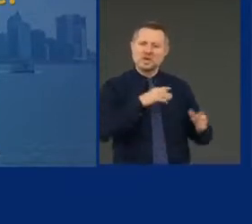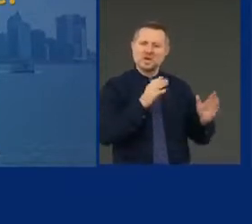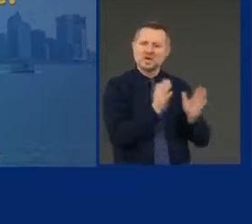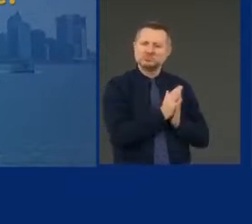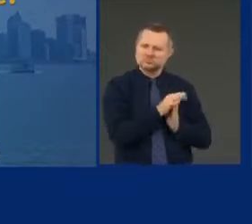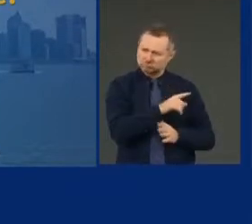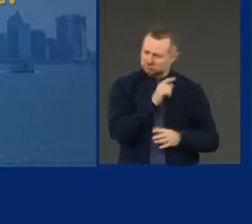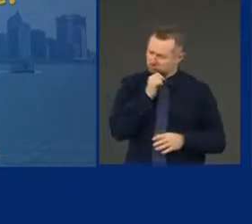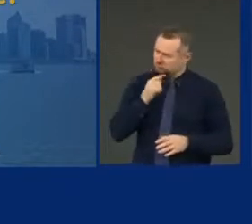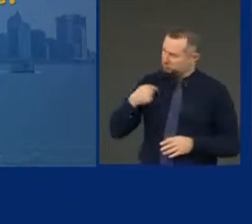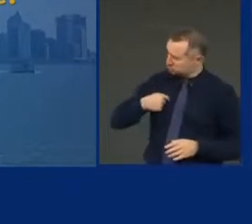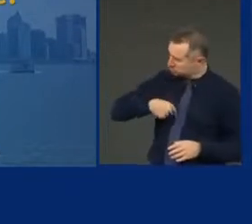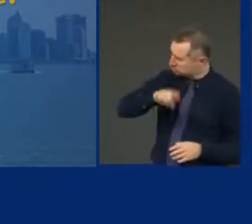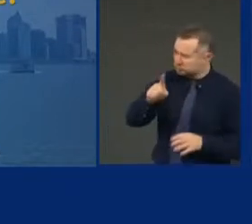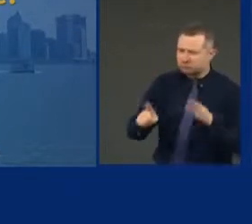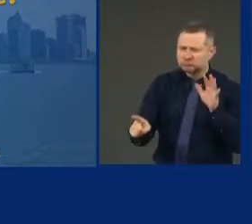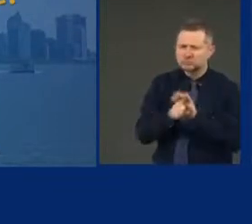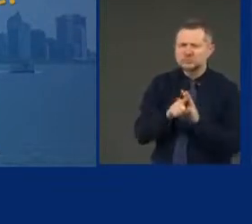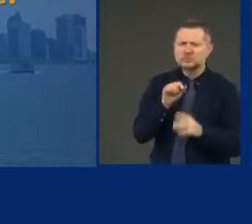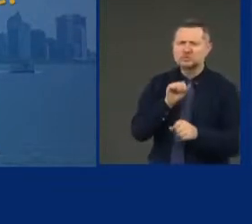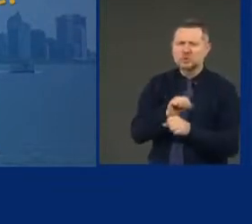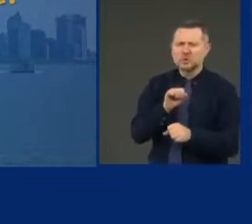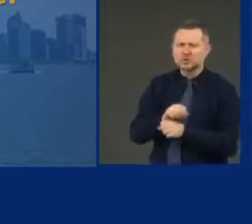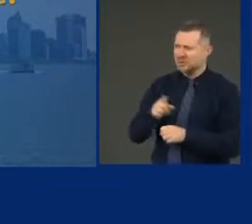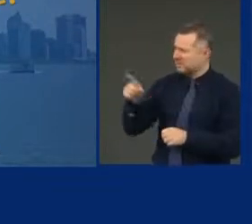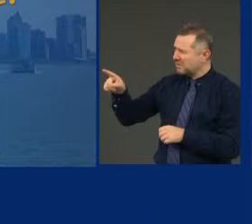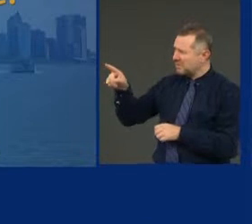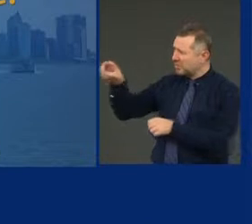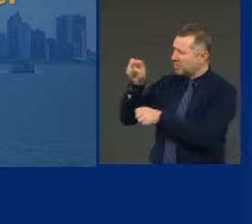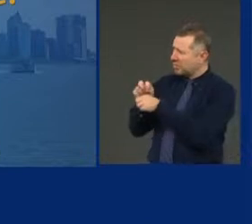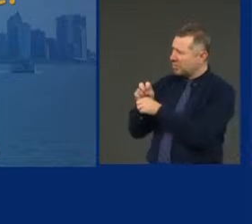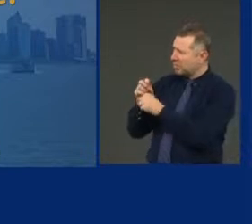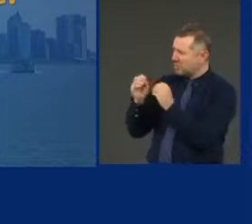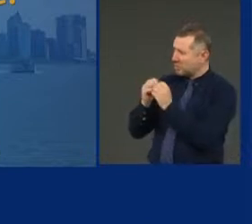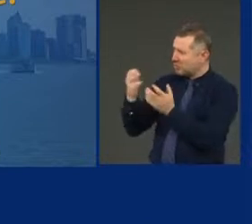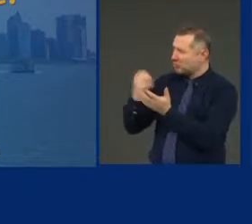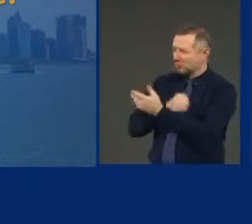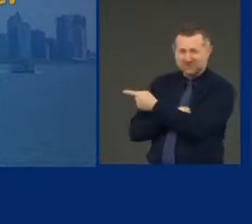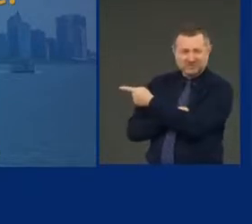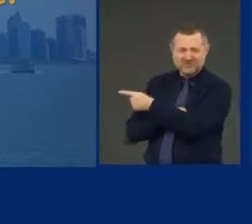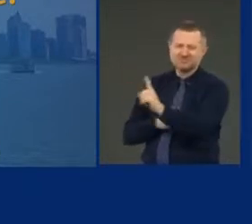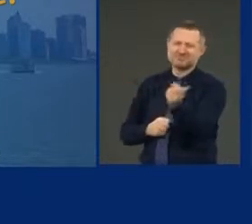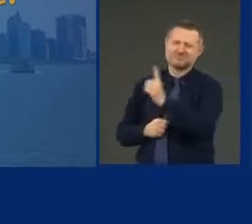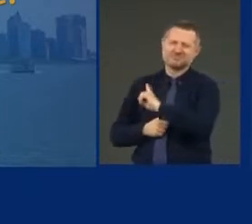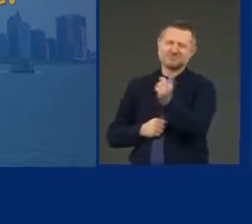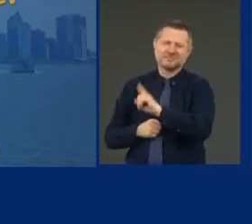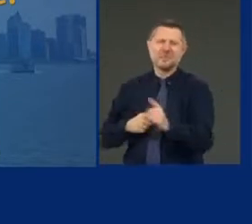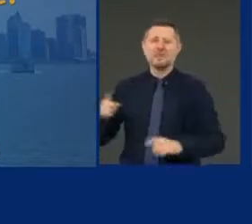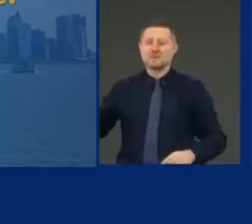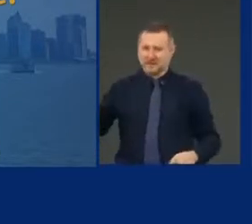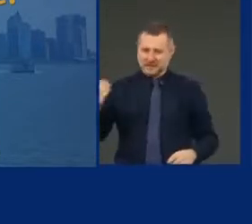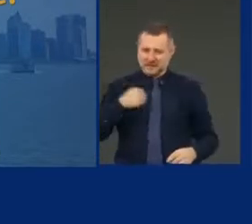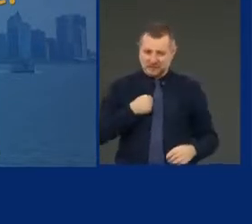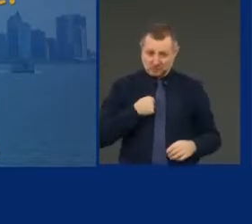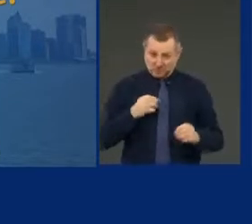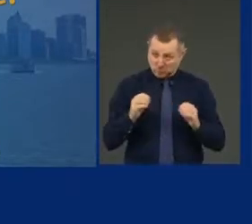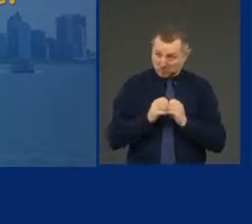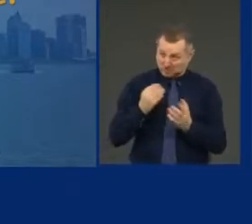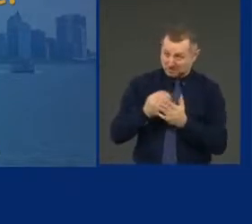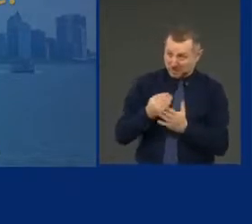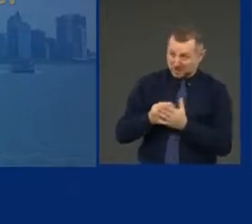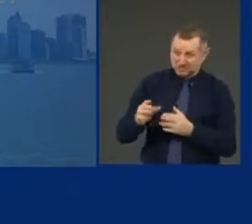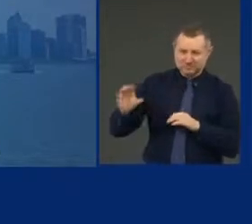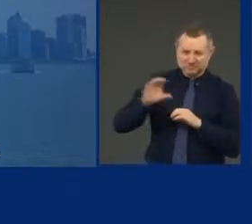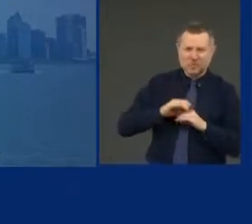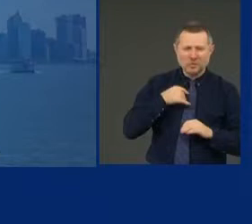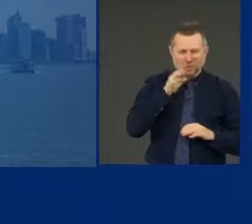going to get a medal, because they didn't. They did it because it was the right thing to do. They did it out of love. That's